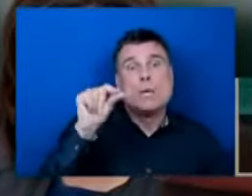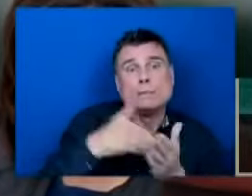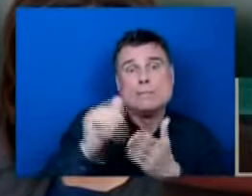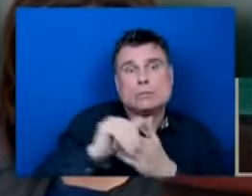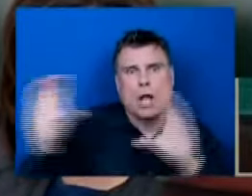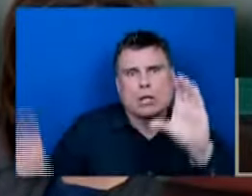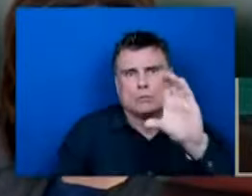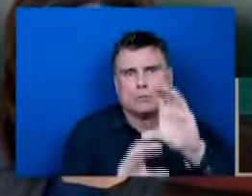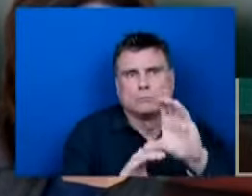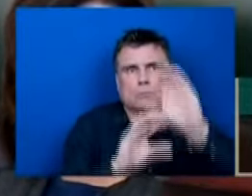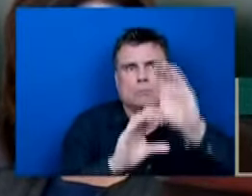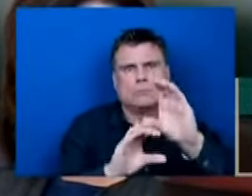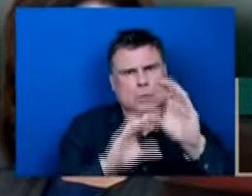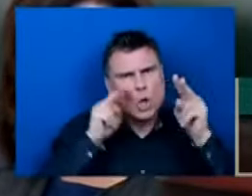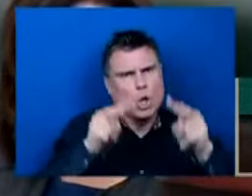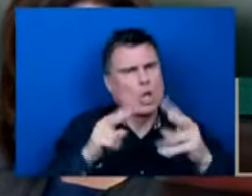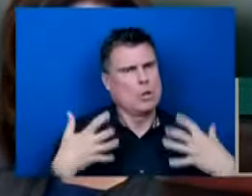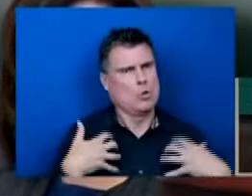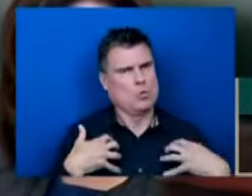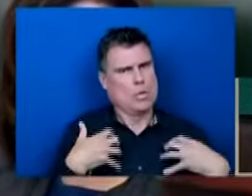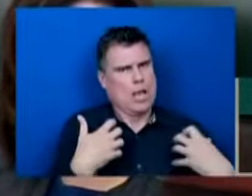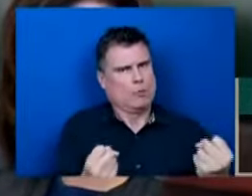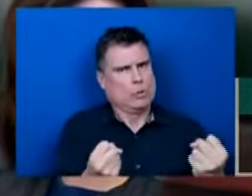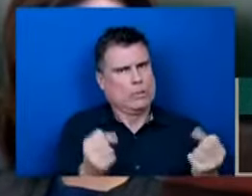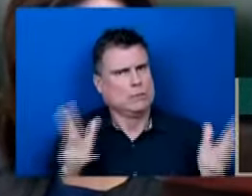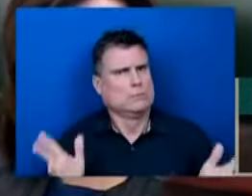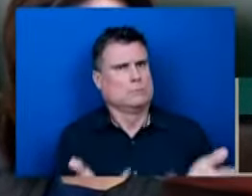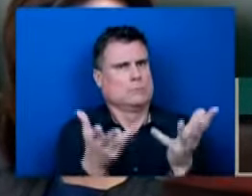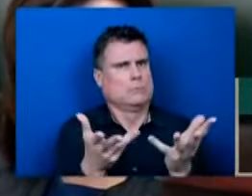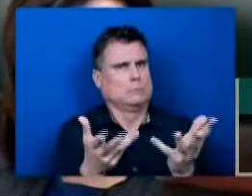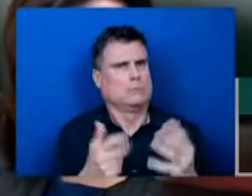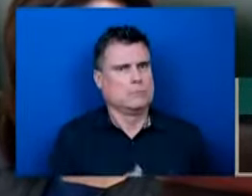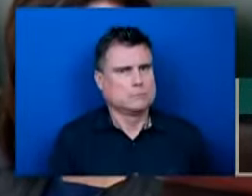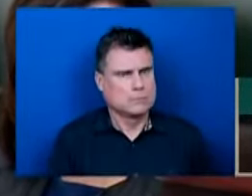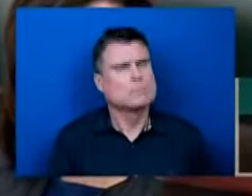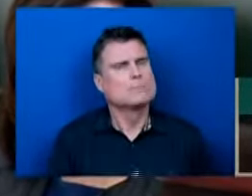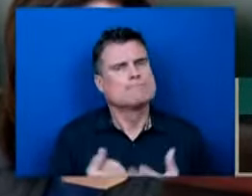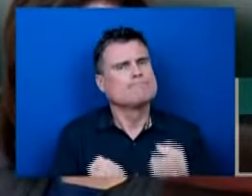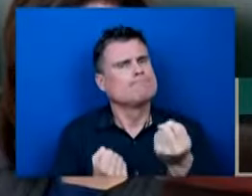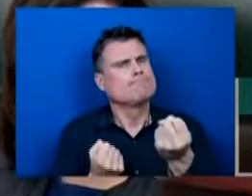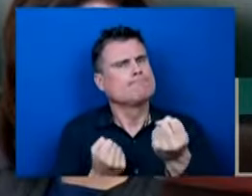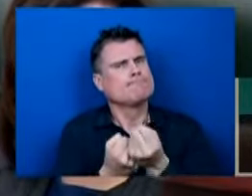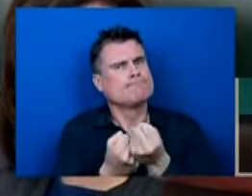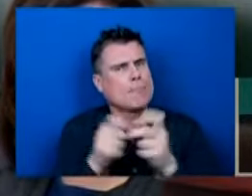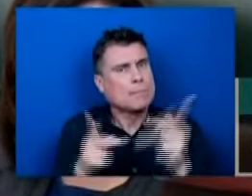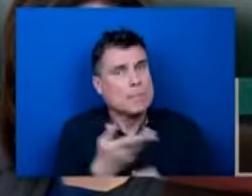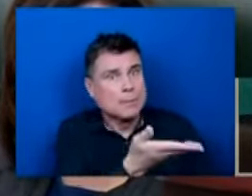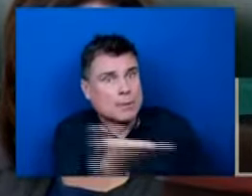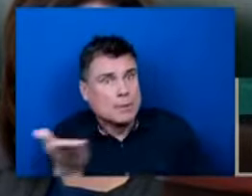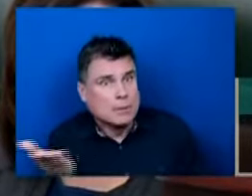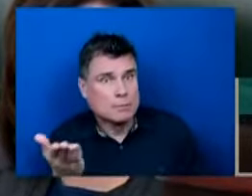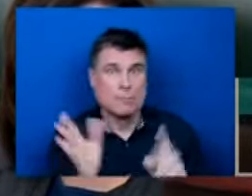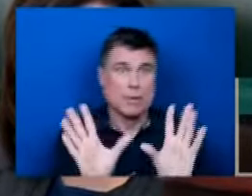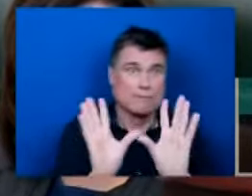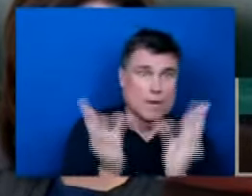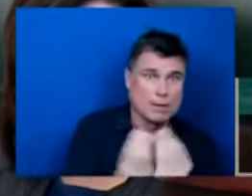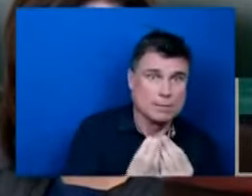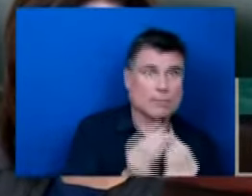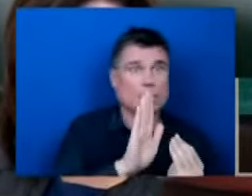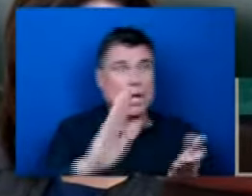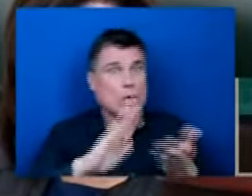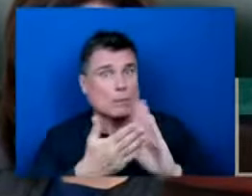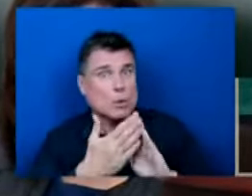on the strengths and resilience of individuals, families, and communities. A number of significant